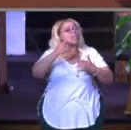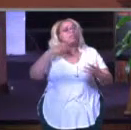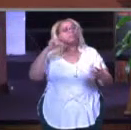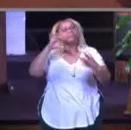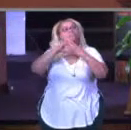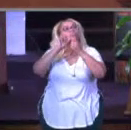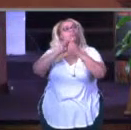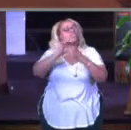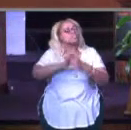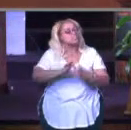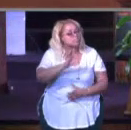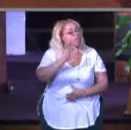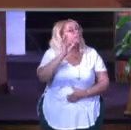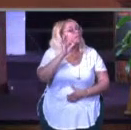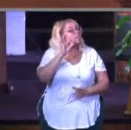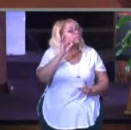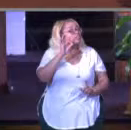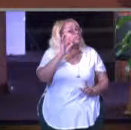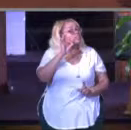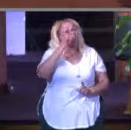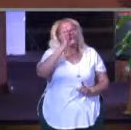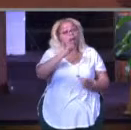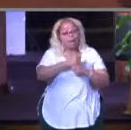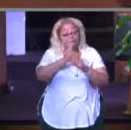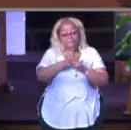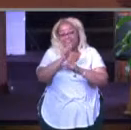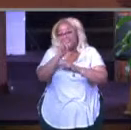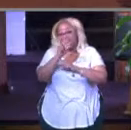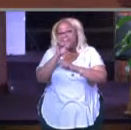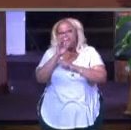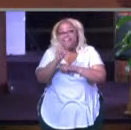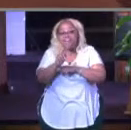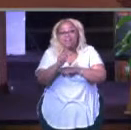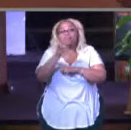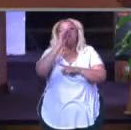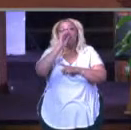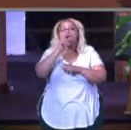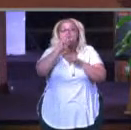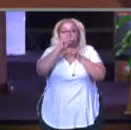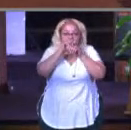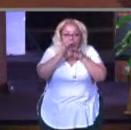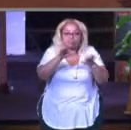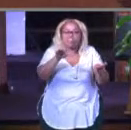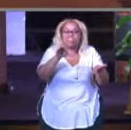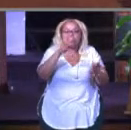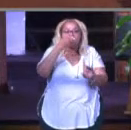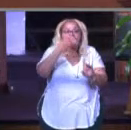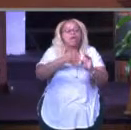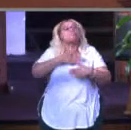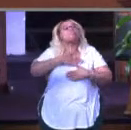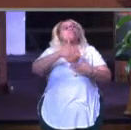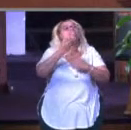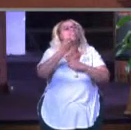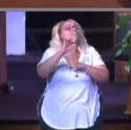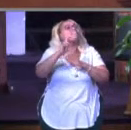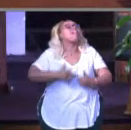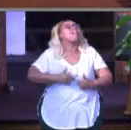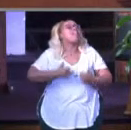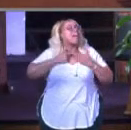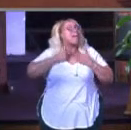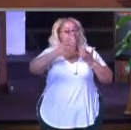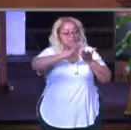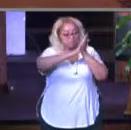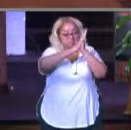the Spirit. When God made Adam, the Bible says God breathed into him the breath of life, and